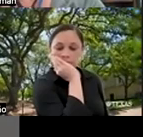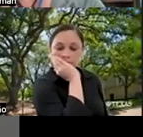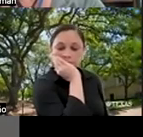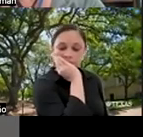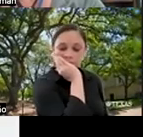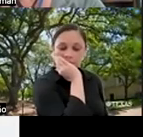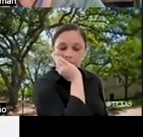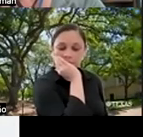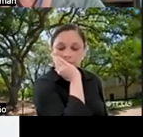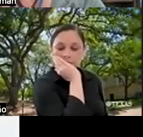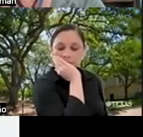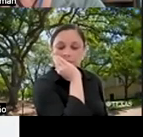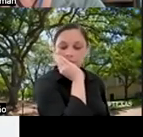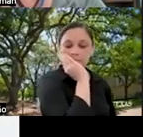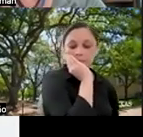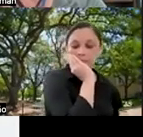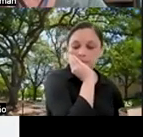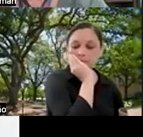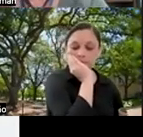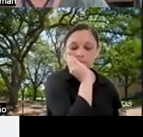right now the data doesn't talk to each other in that way.